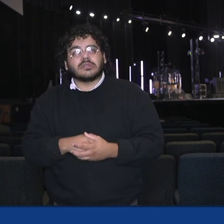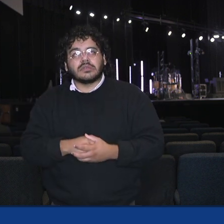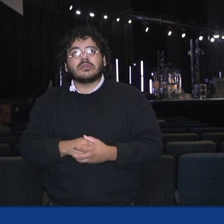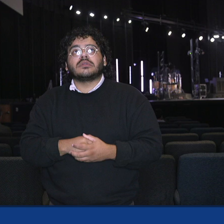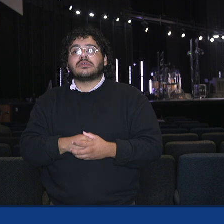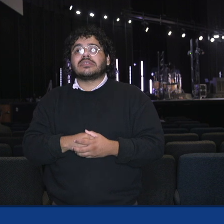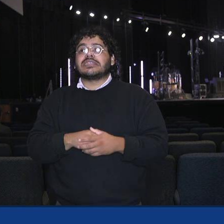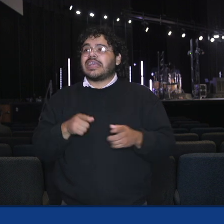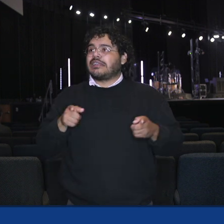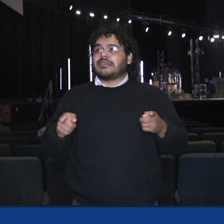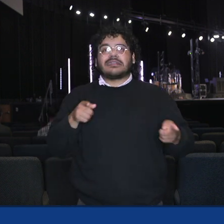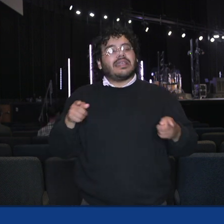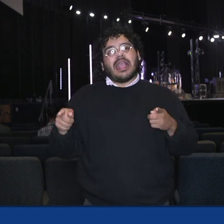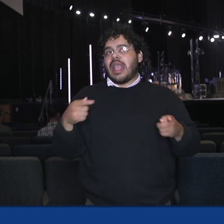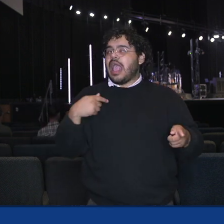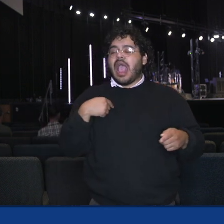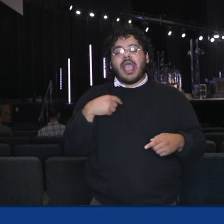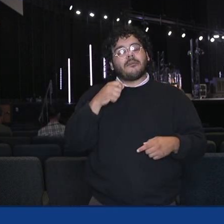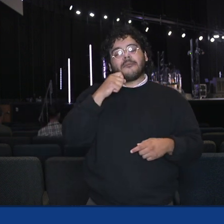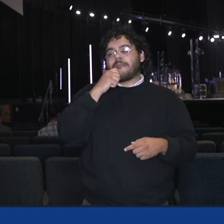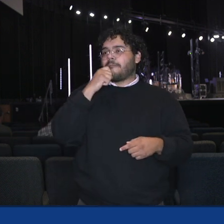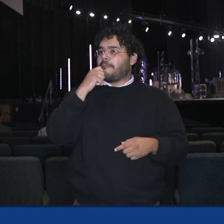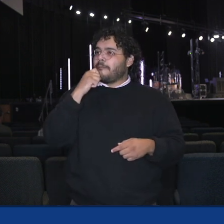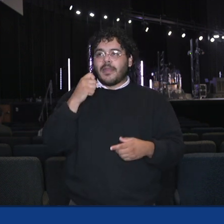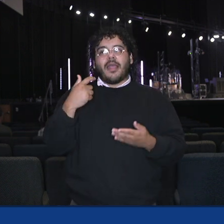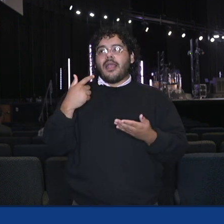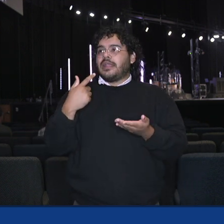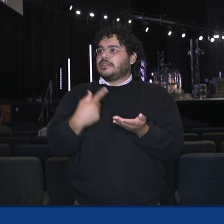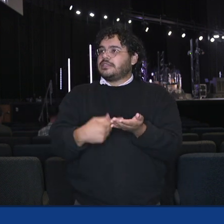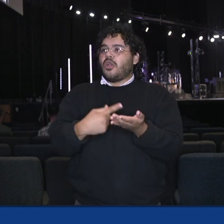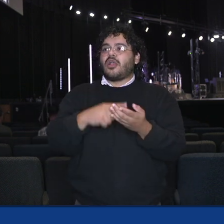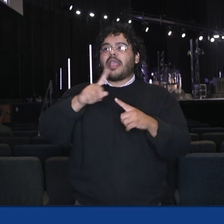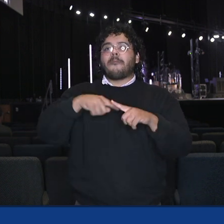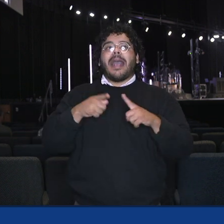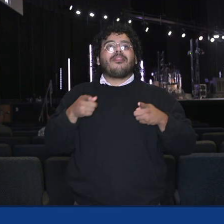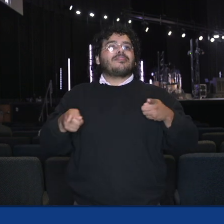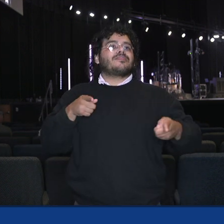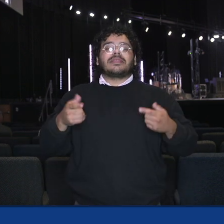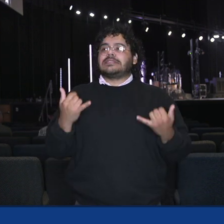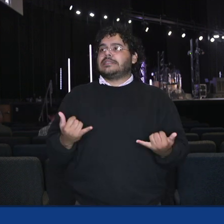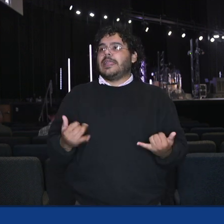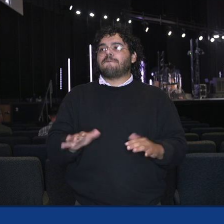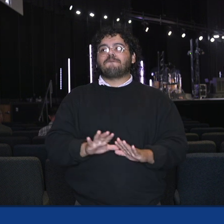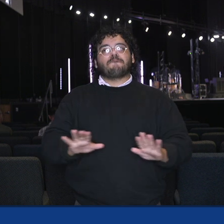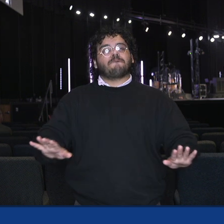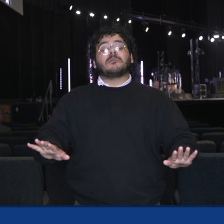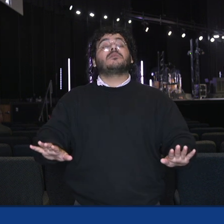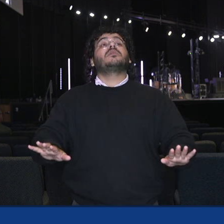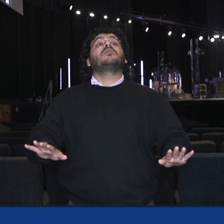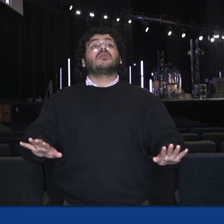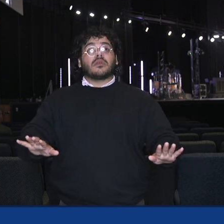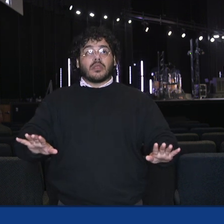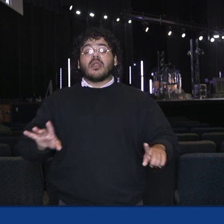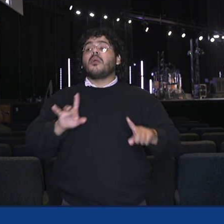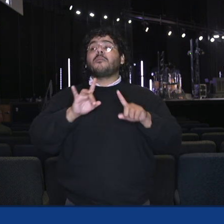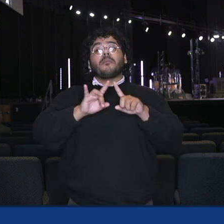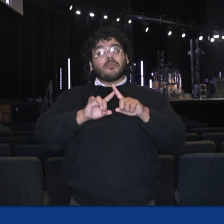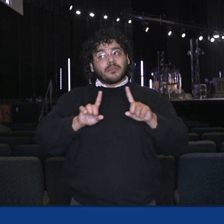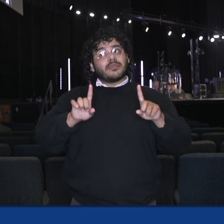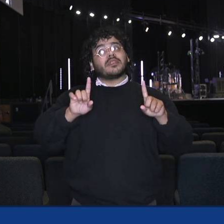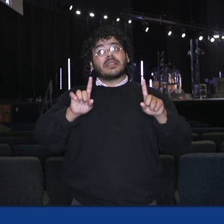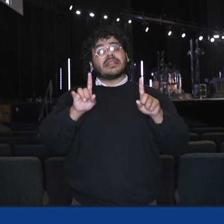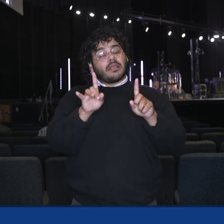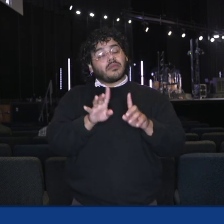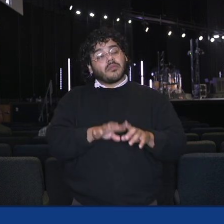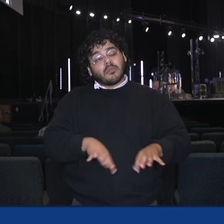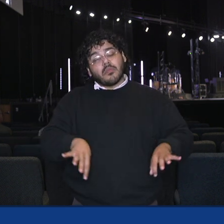I'm not talking about today, all right? I want to be really clear. But they're very important things that we have